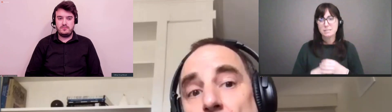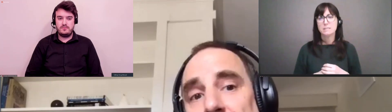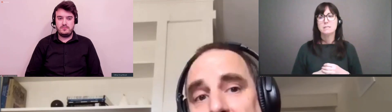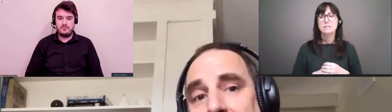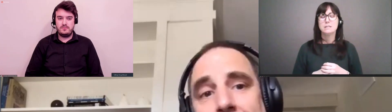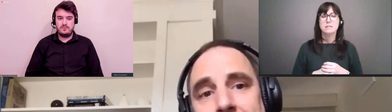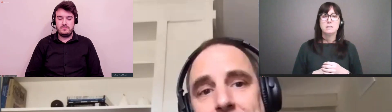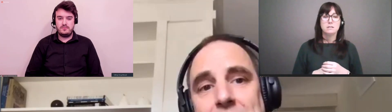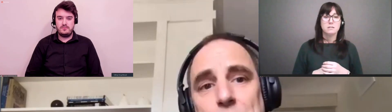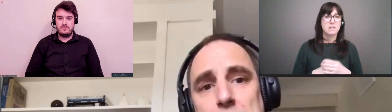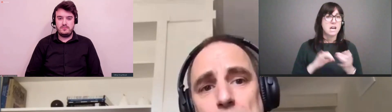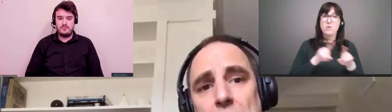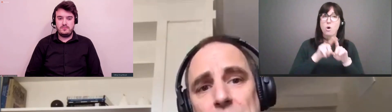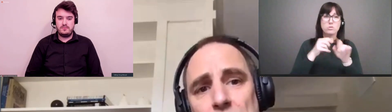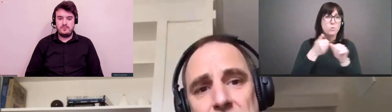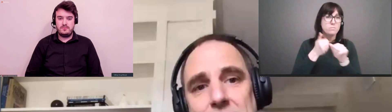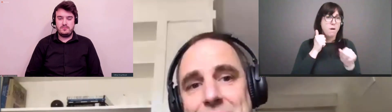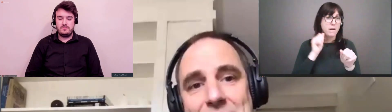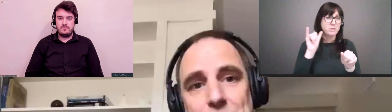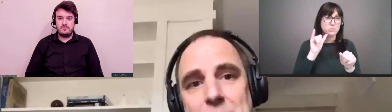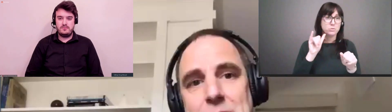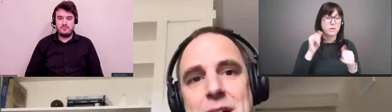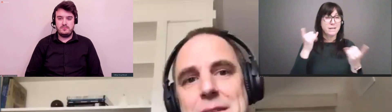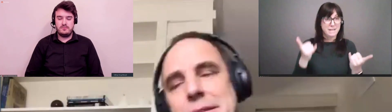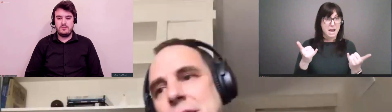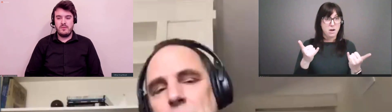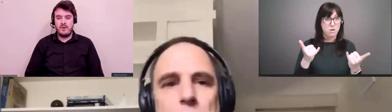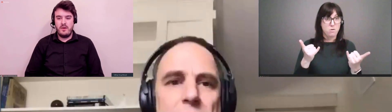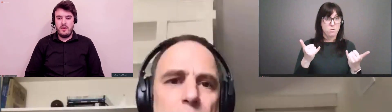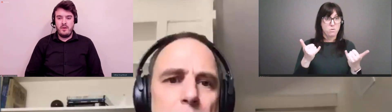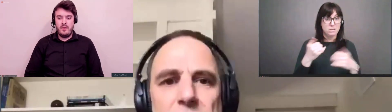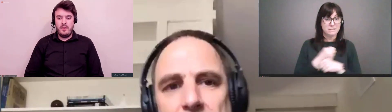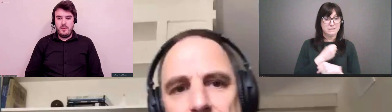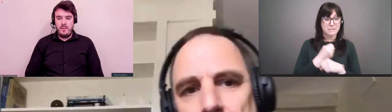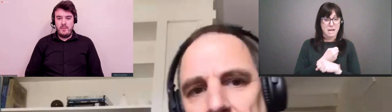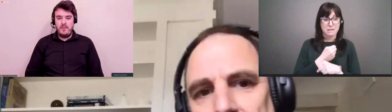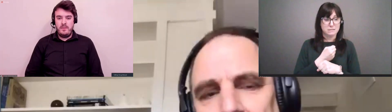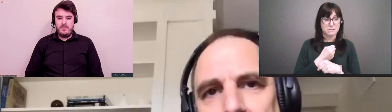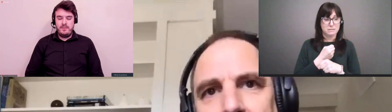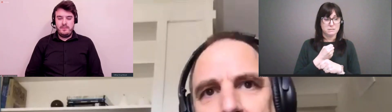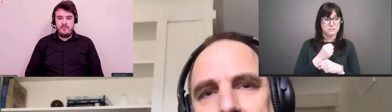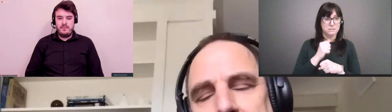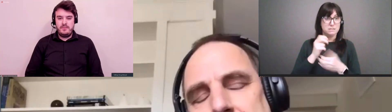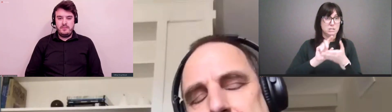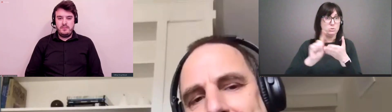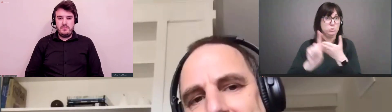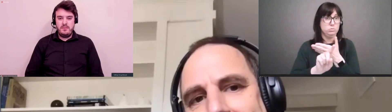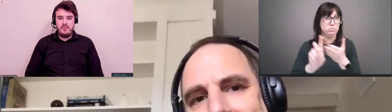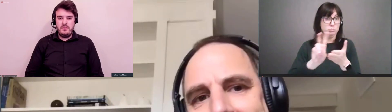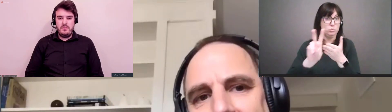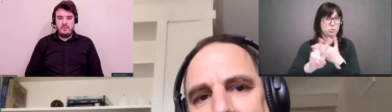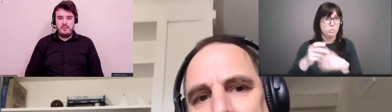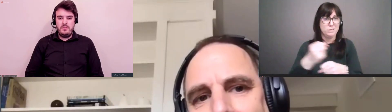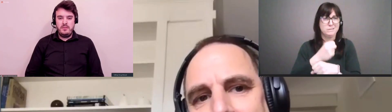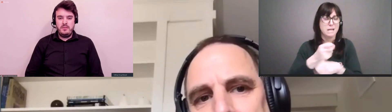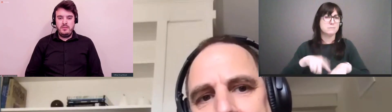And they're also lagged. Like it would be what we're seeing last week, not what we're seeing a few weeks from now. But I could say,